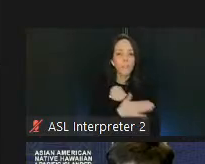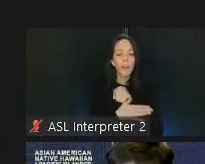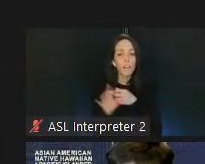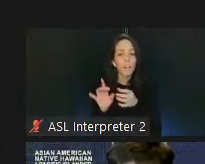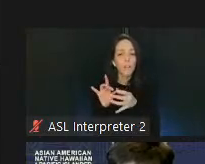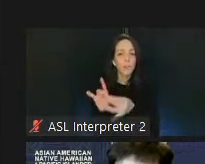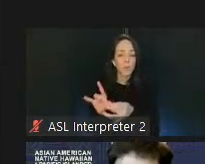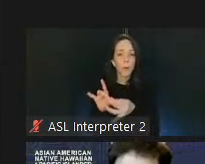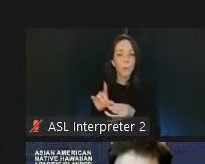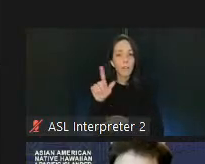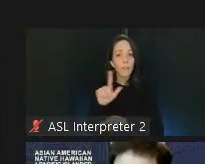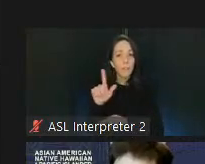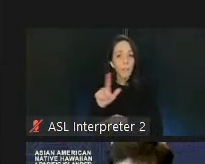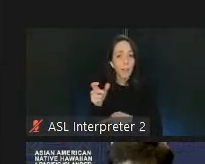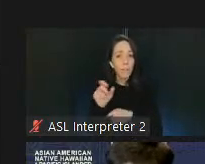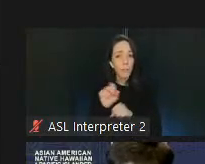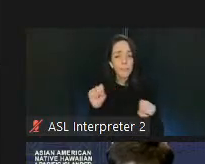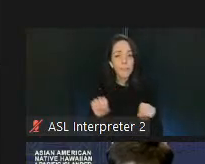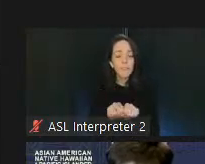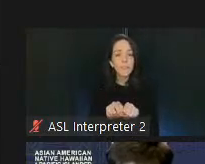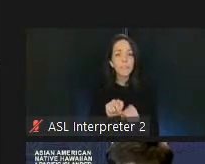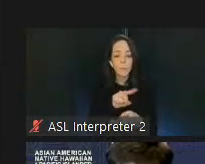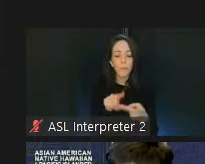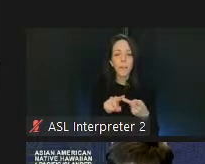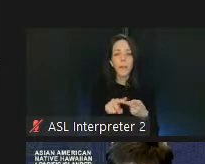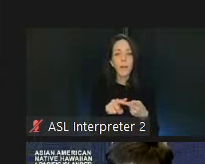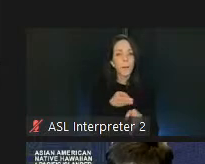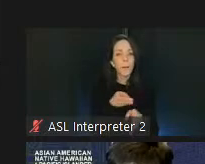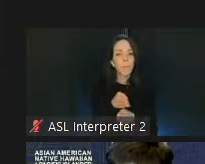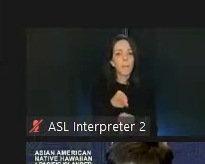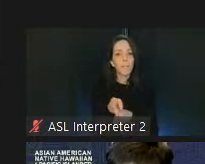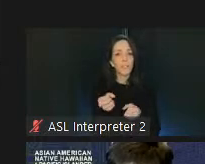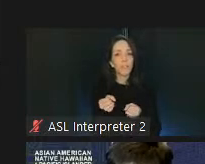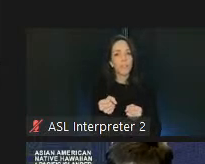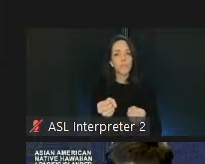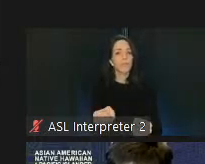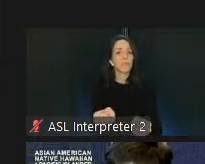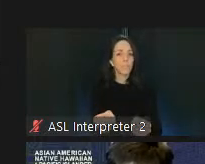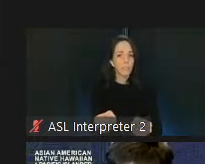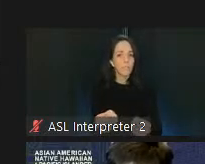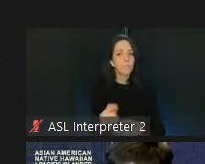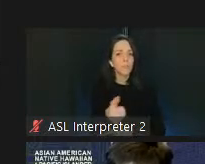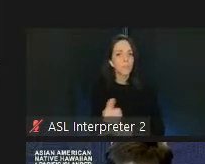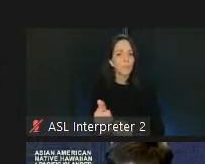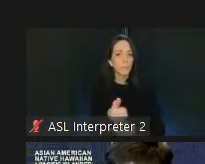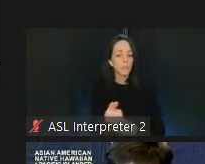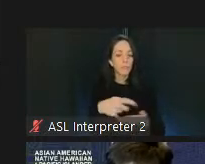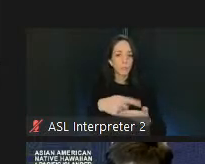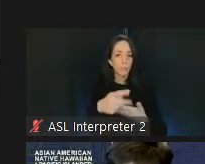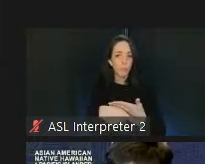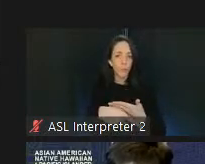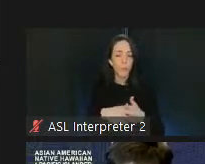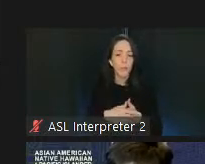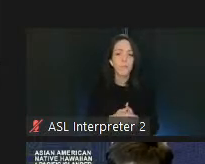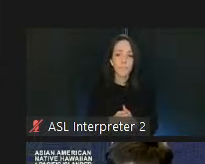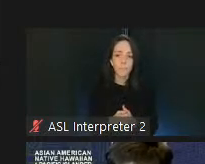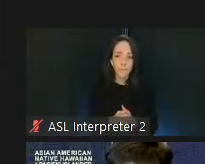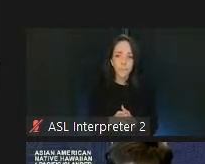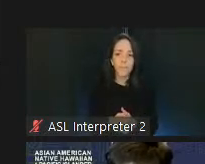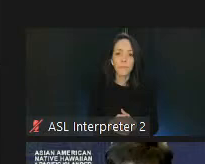and the Major Streets Transportation Program, also known as MISTIP. The proposed budget continues